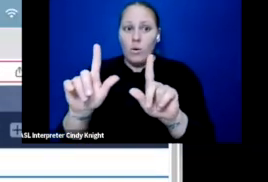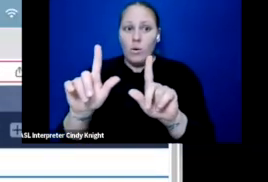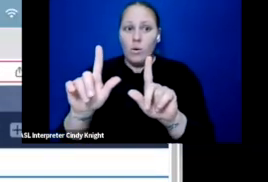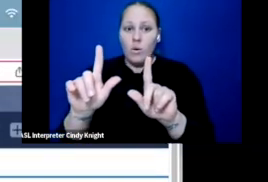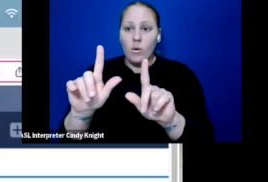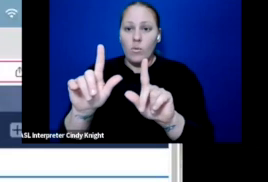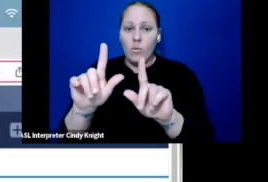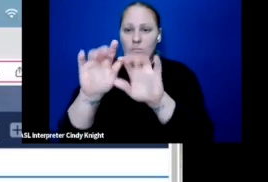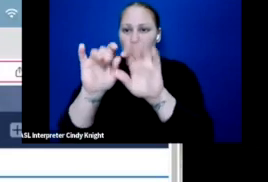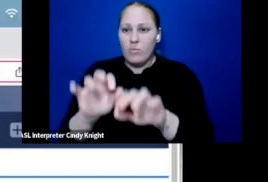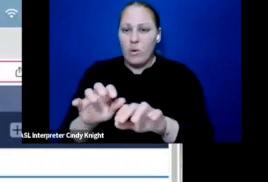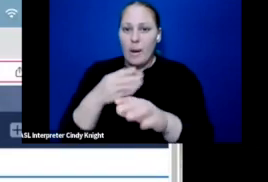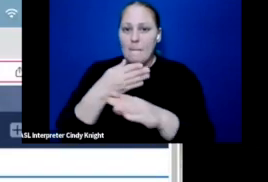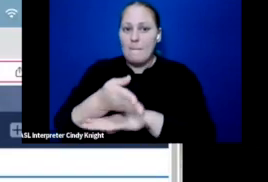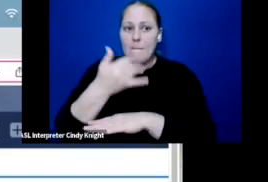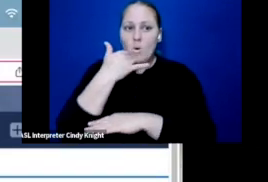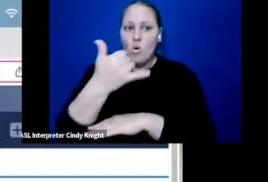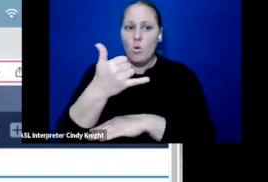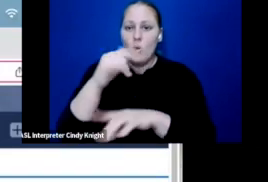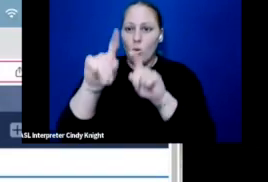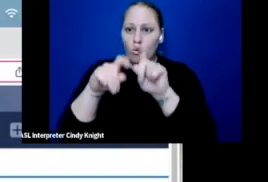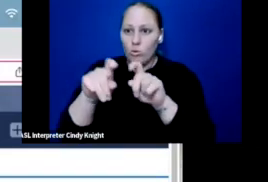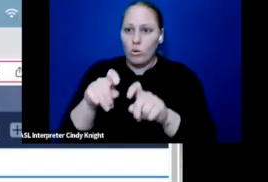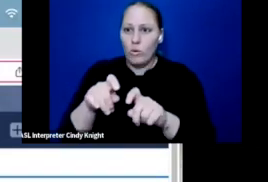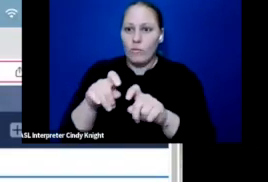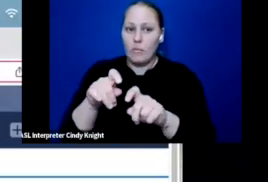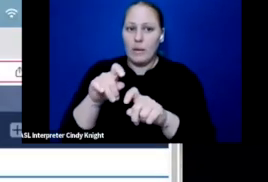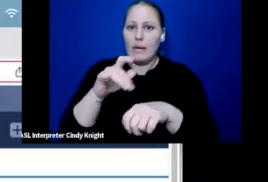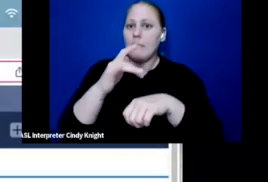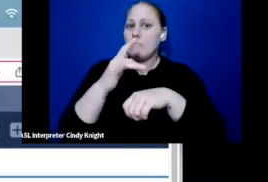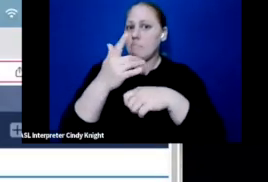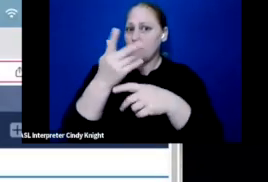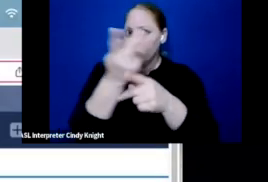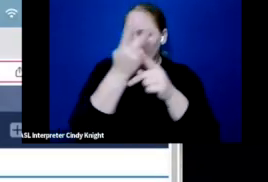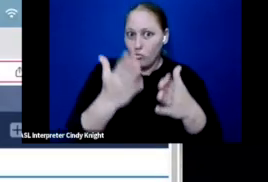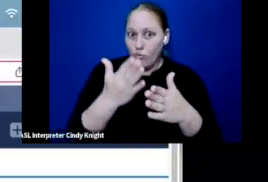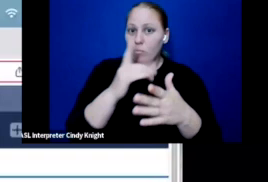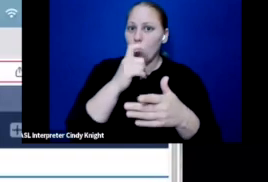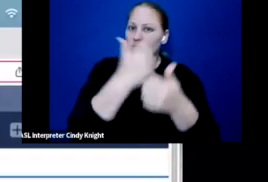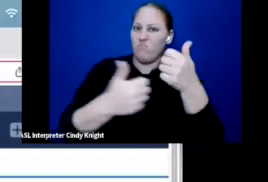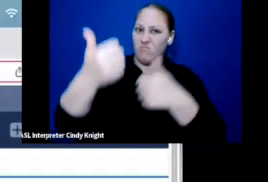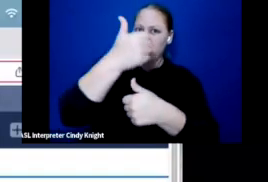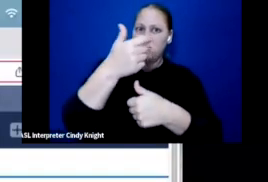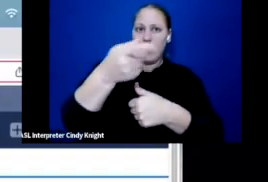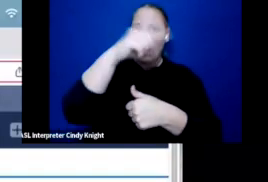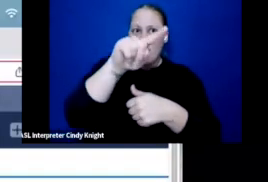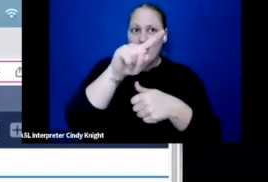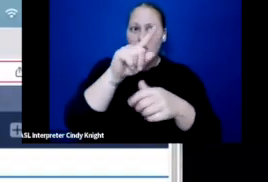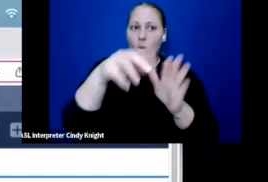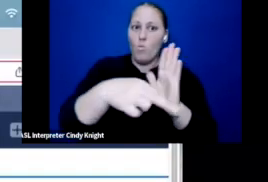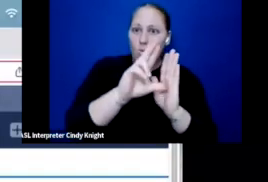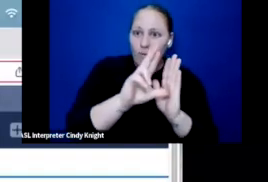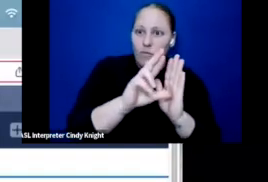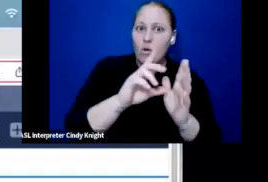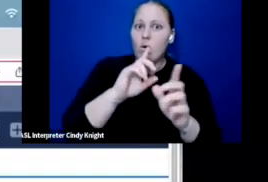perform or fill out a post-call survey that will be available for supervisors to review and